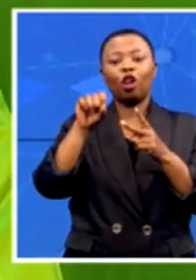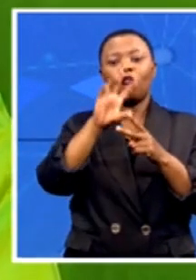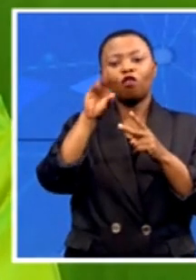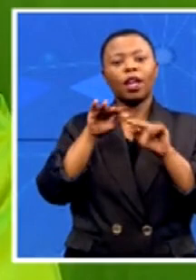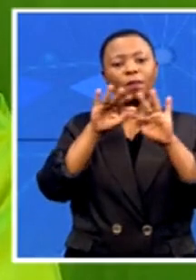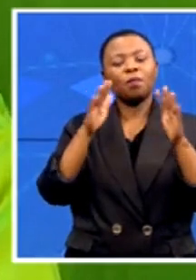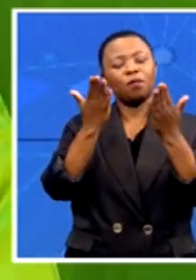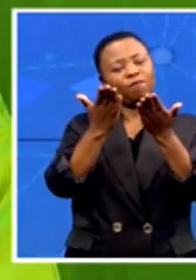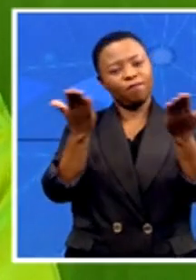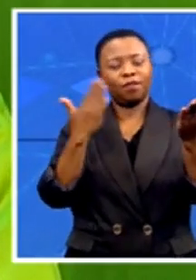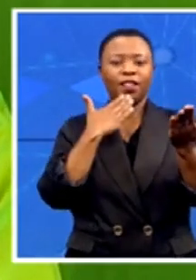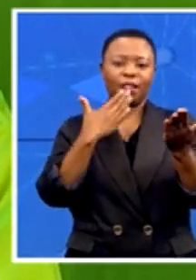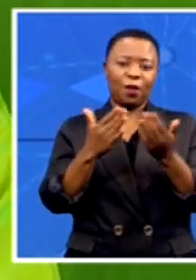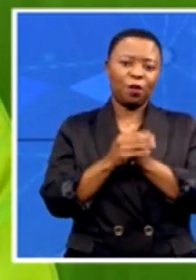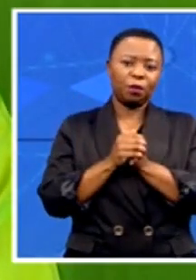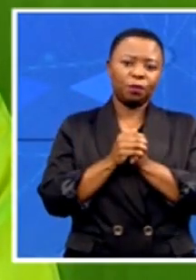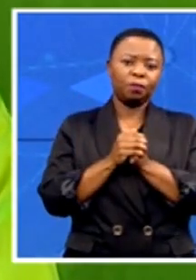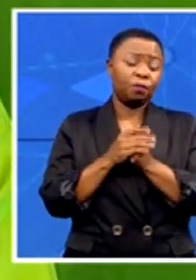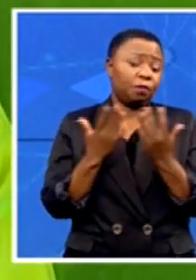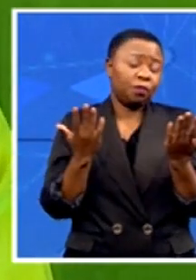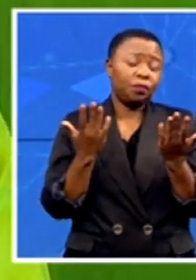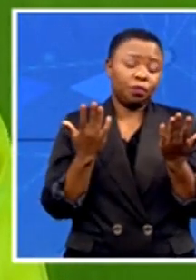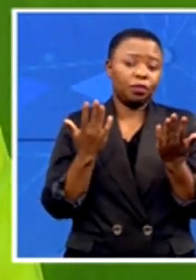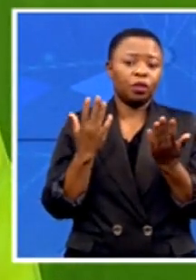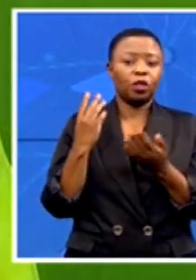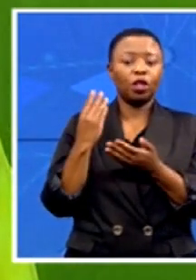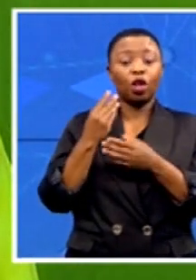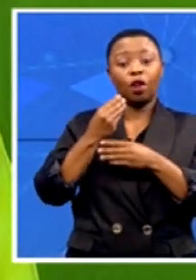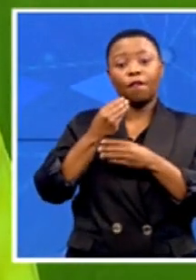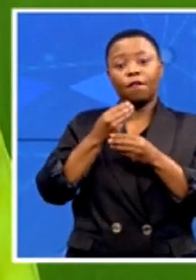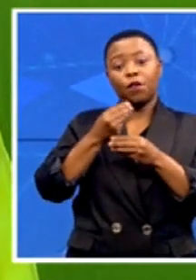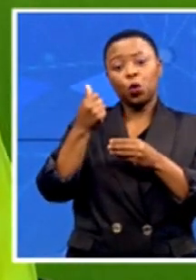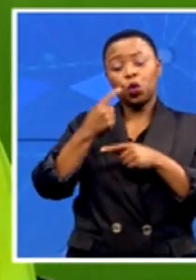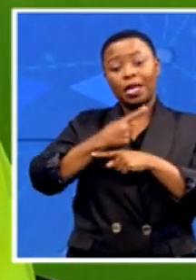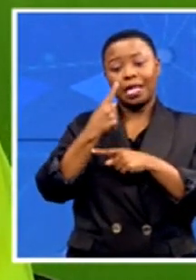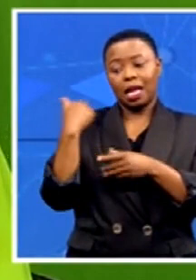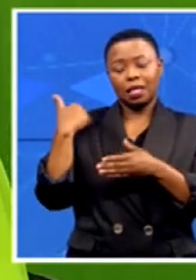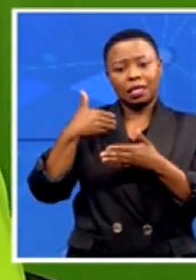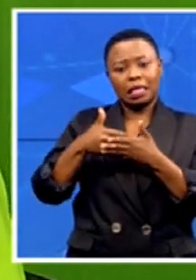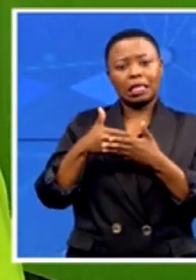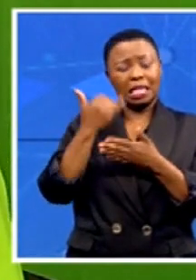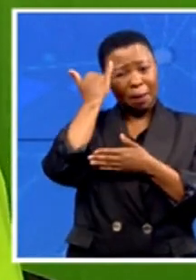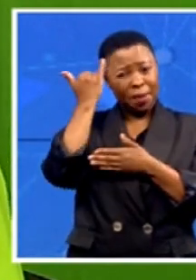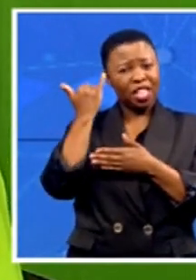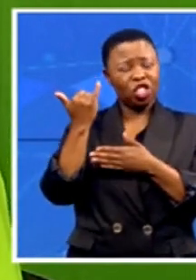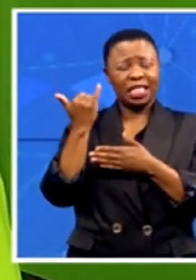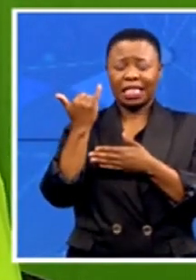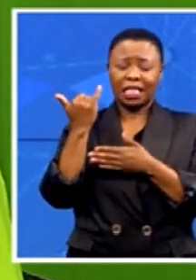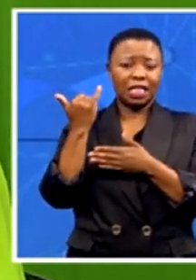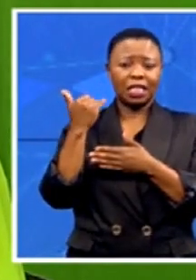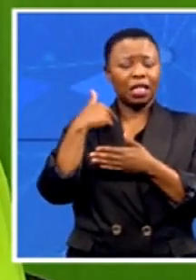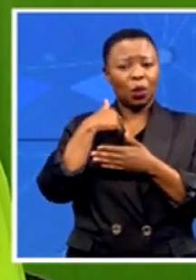imagine, the last few days, what we as Action SA had to really go through. Was this really